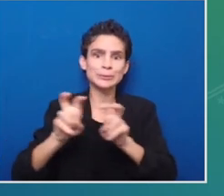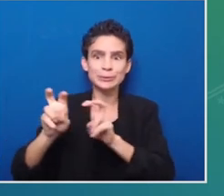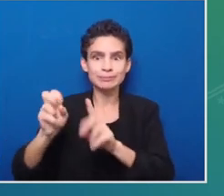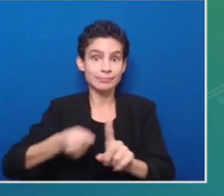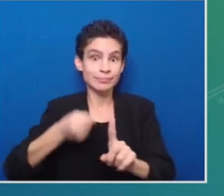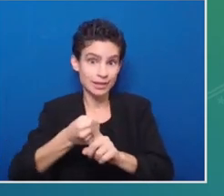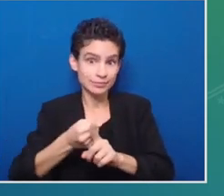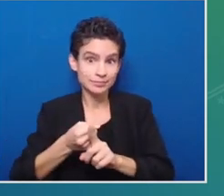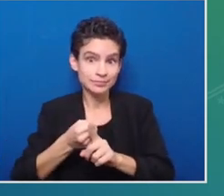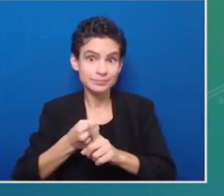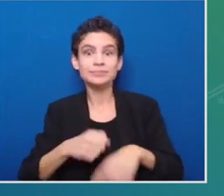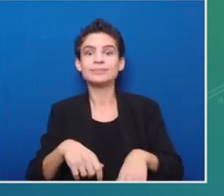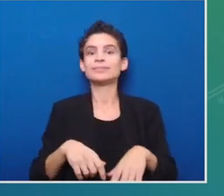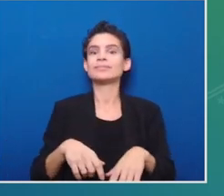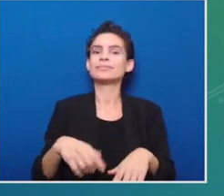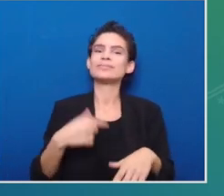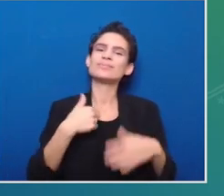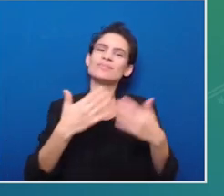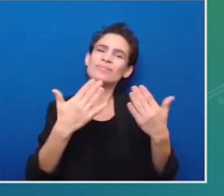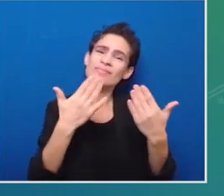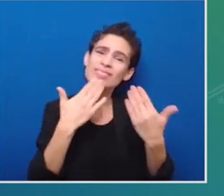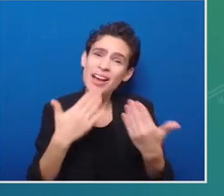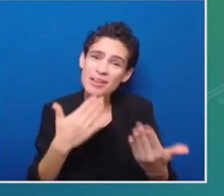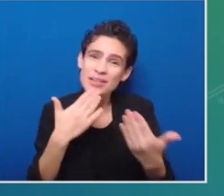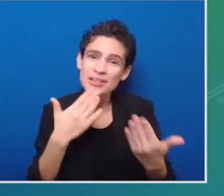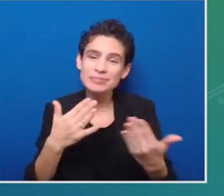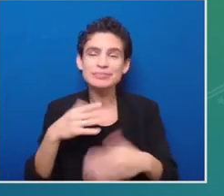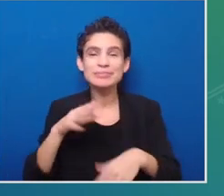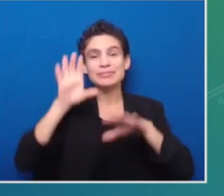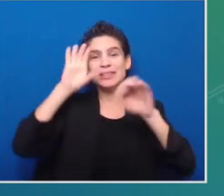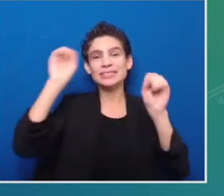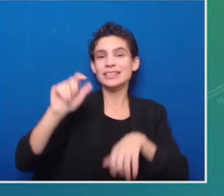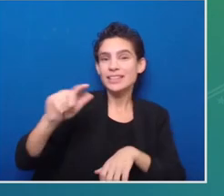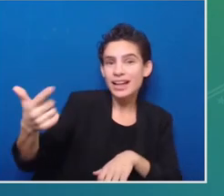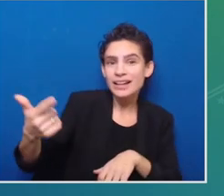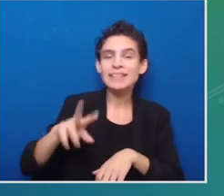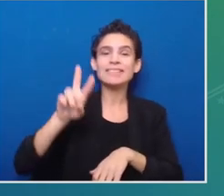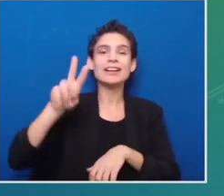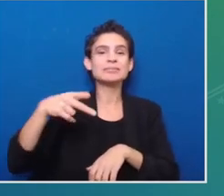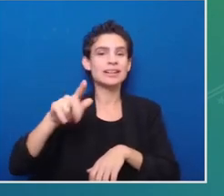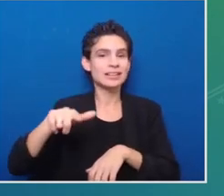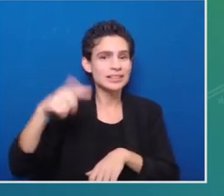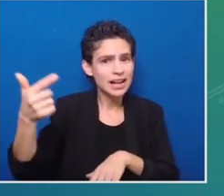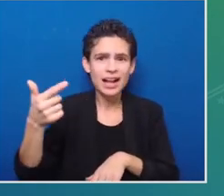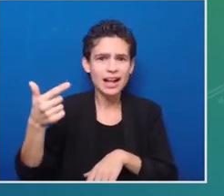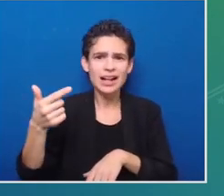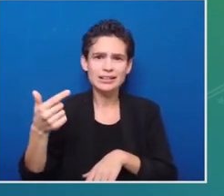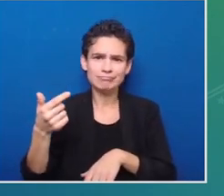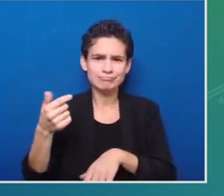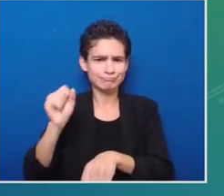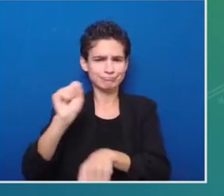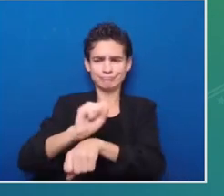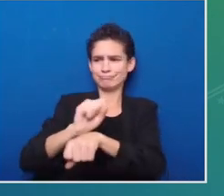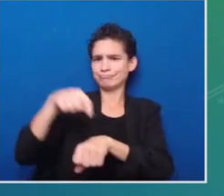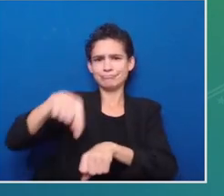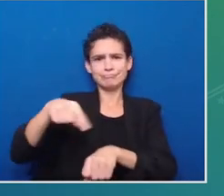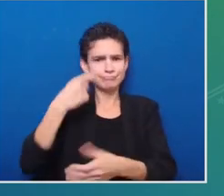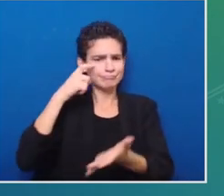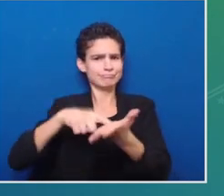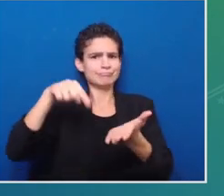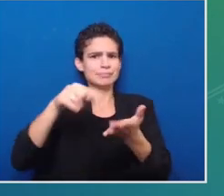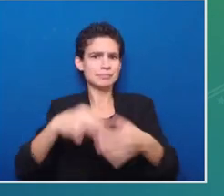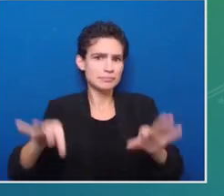am grateful to the President-elect and Vice-President-elect for elevating this work and lifting up the communities where